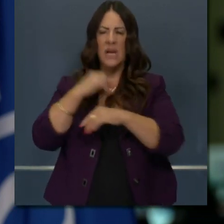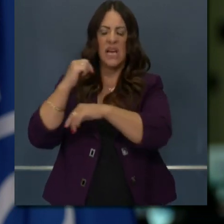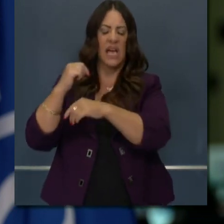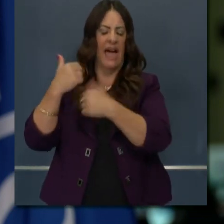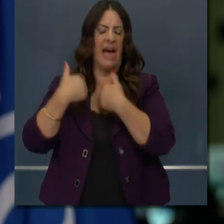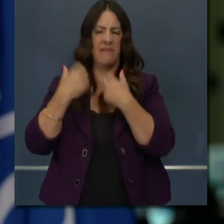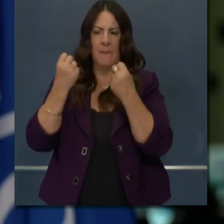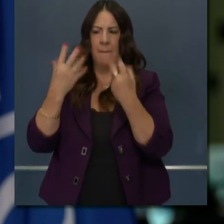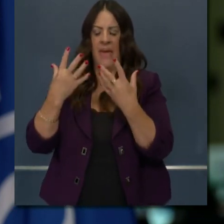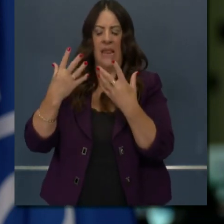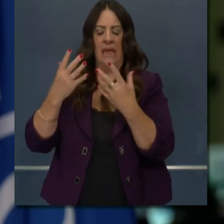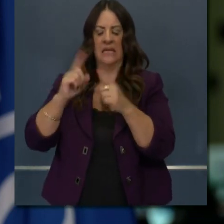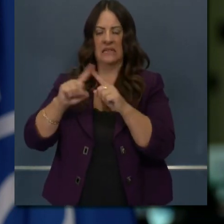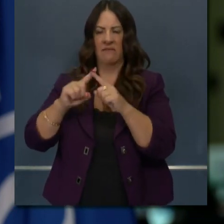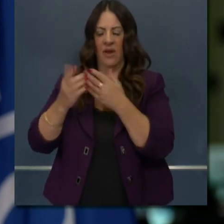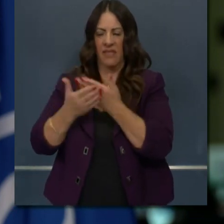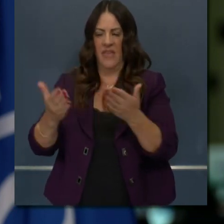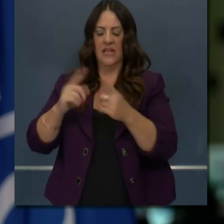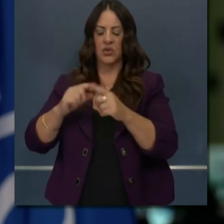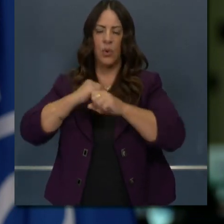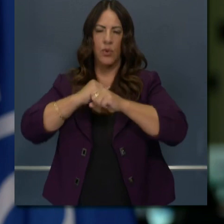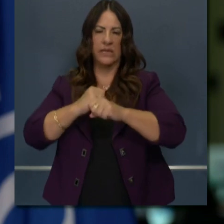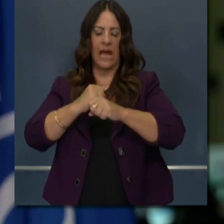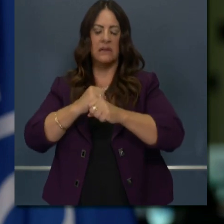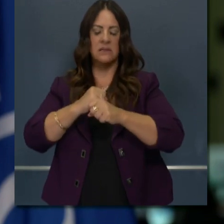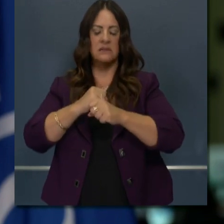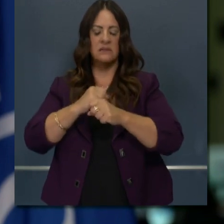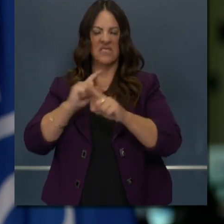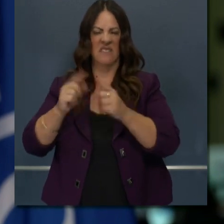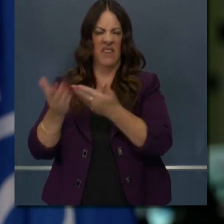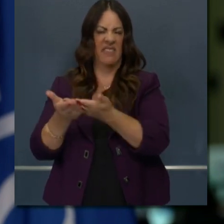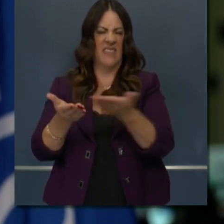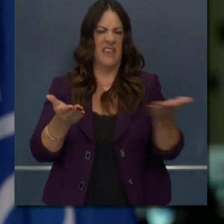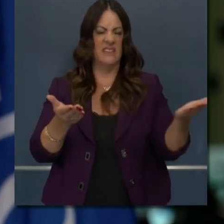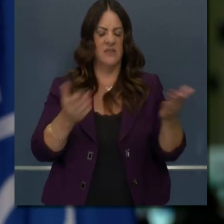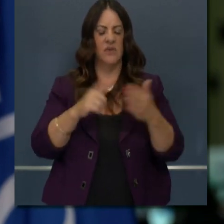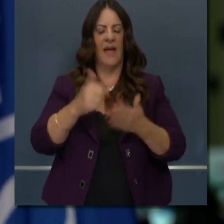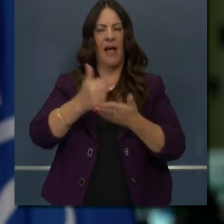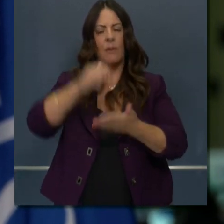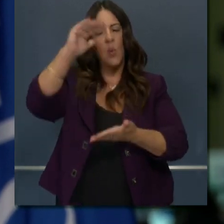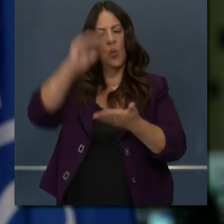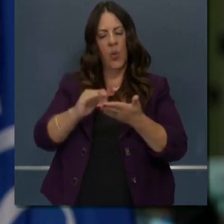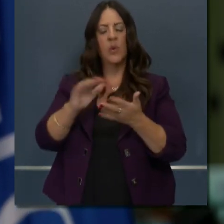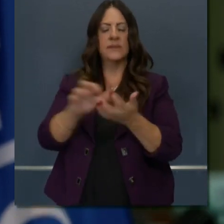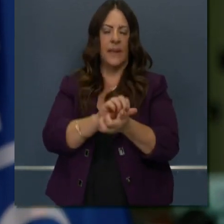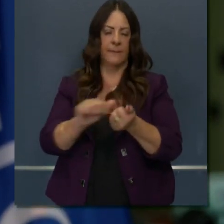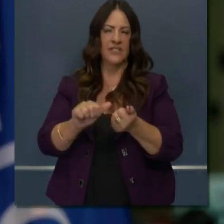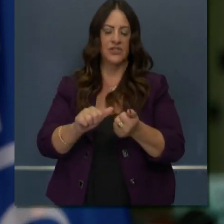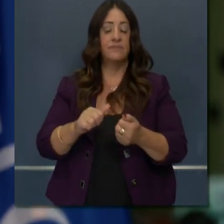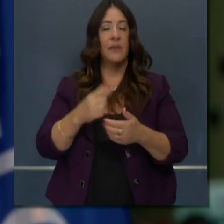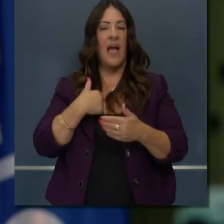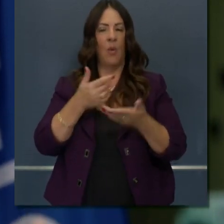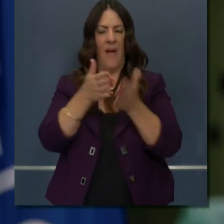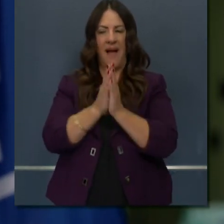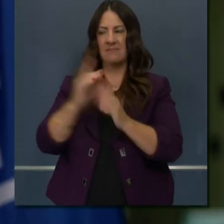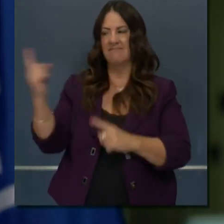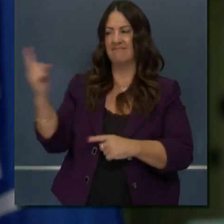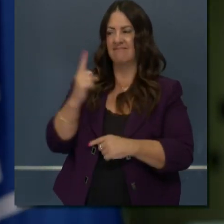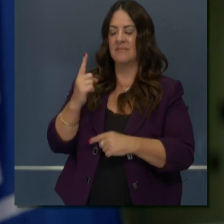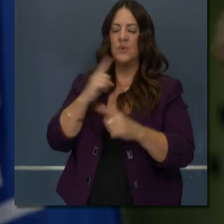colleague from, would either of you want to comment a little bit on structural? Sure. Go ahead.